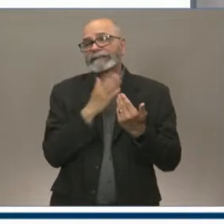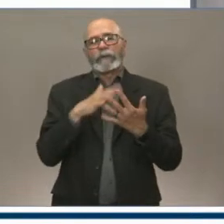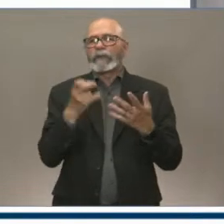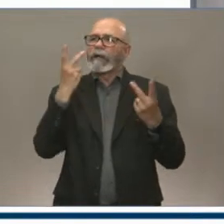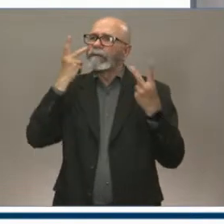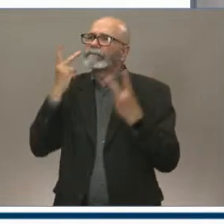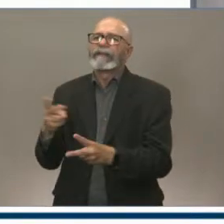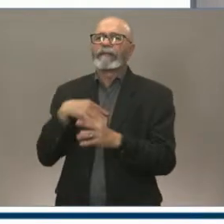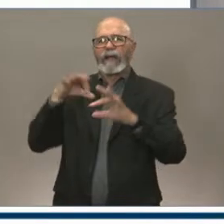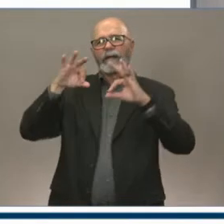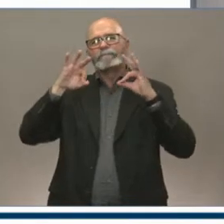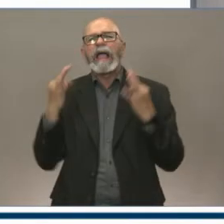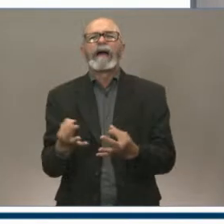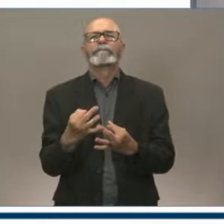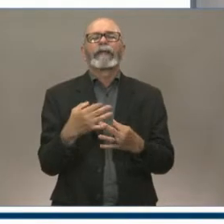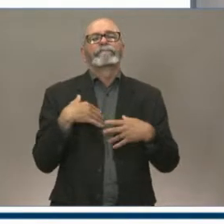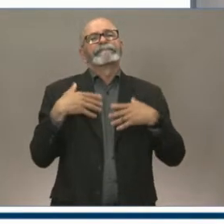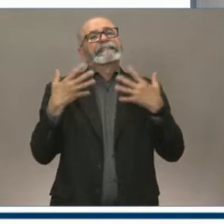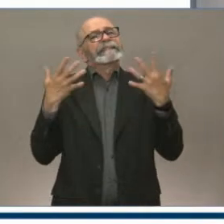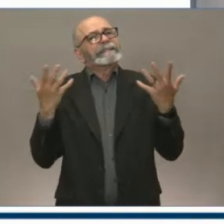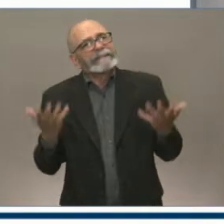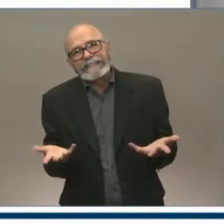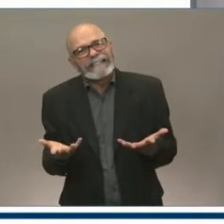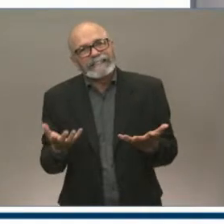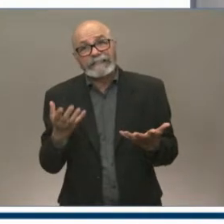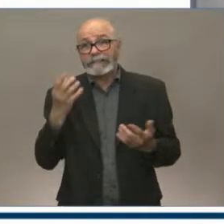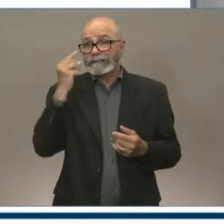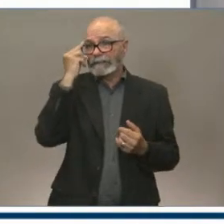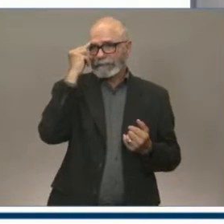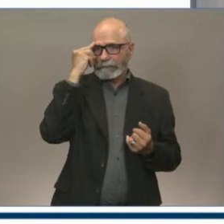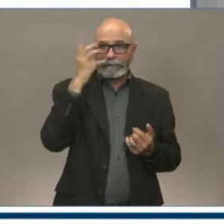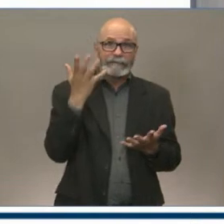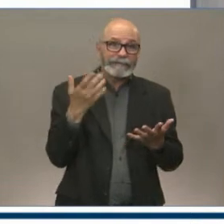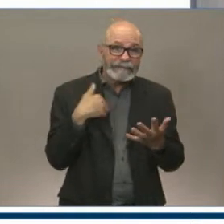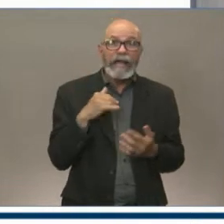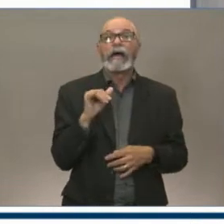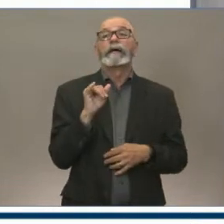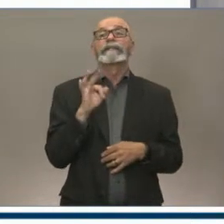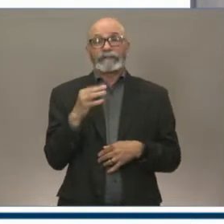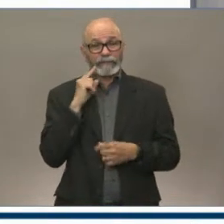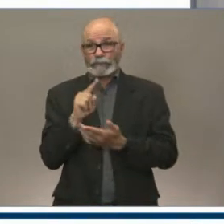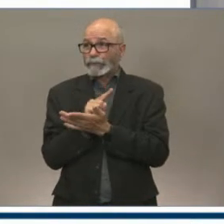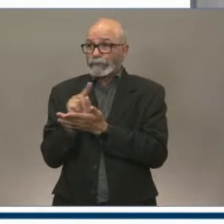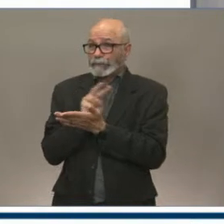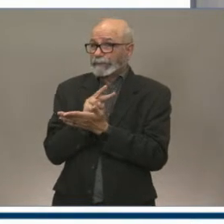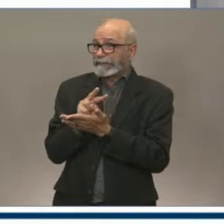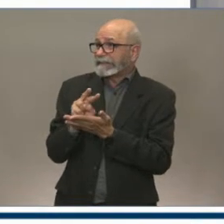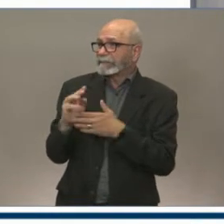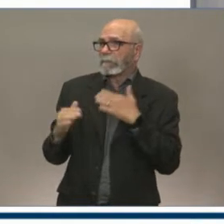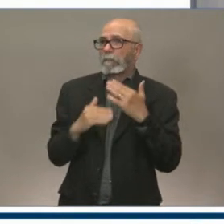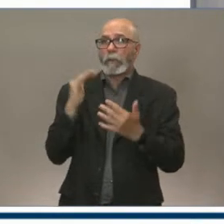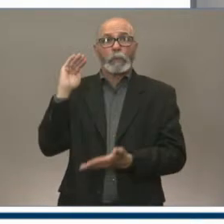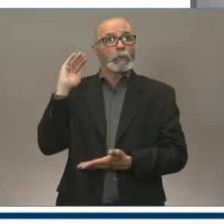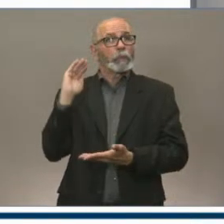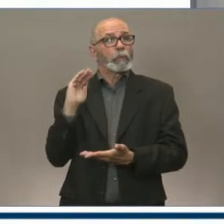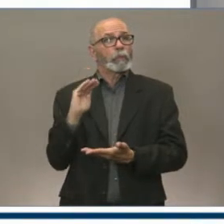But what we're asking for in this scenario, if all goes well, this 2-week period of time, if we restrict ourselves, the more that we